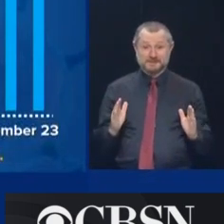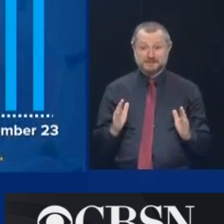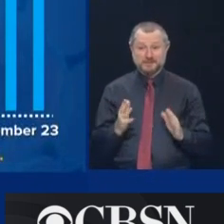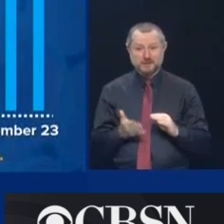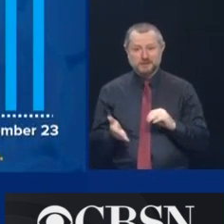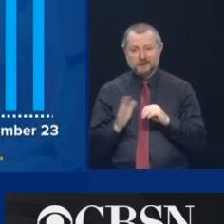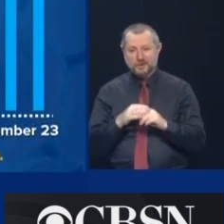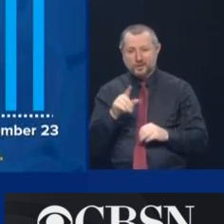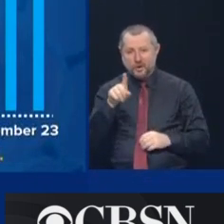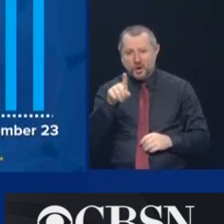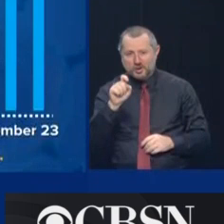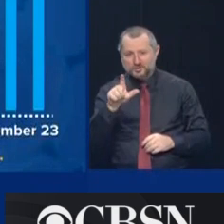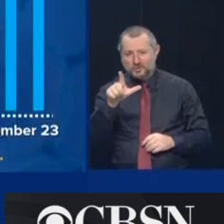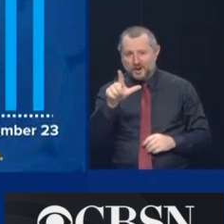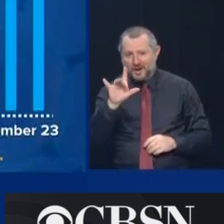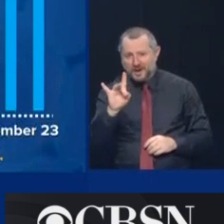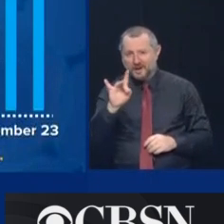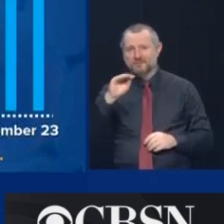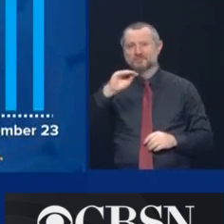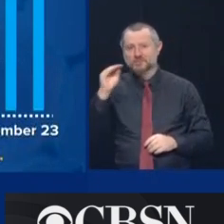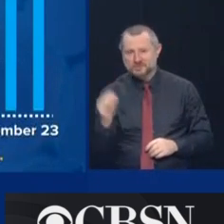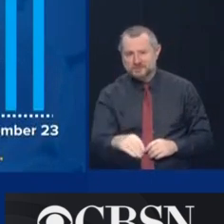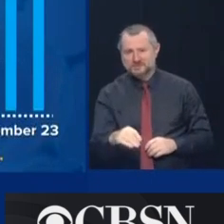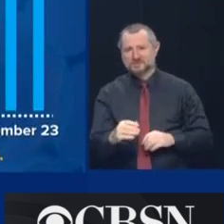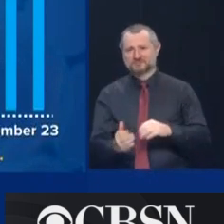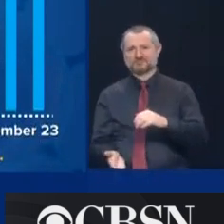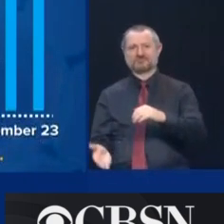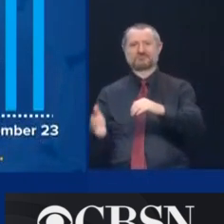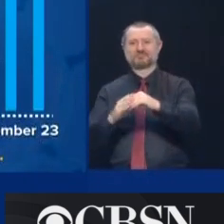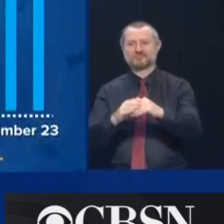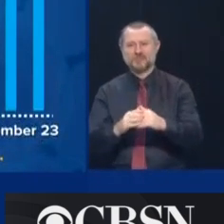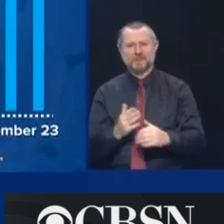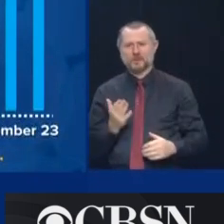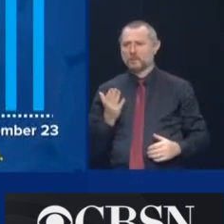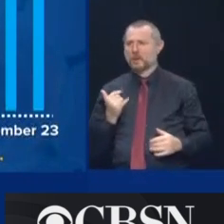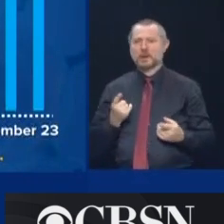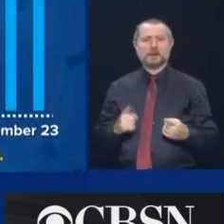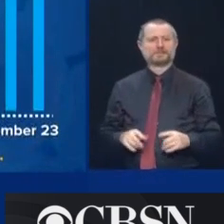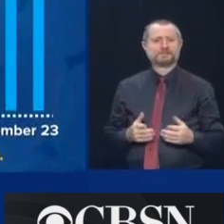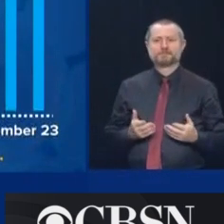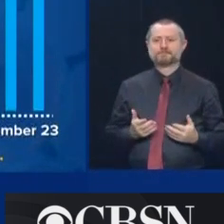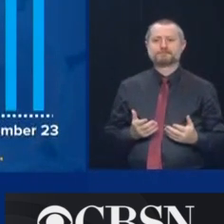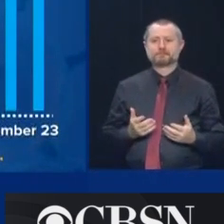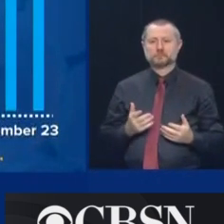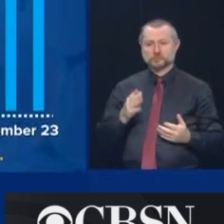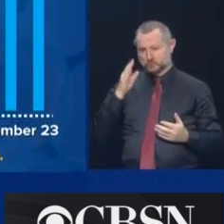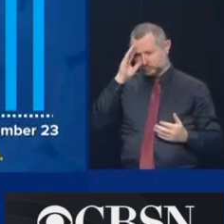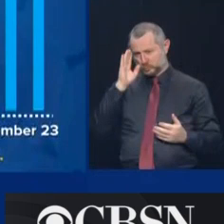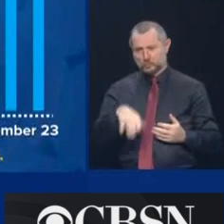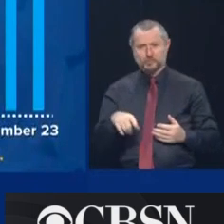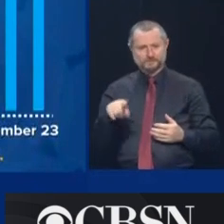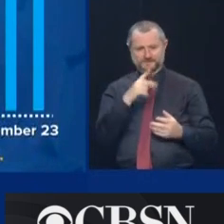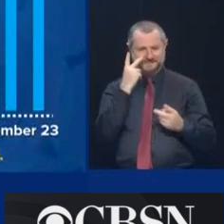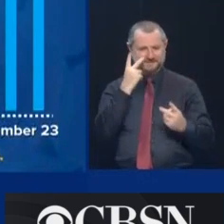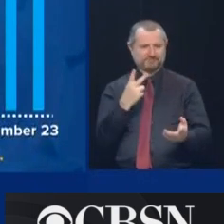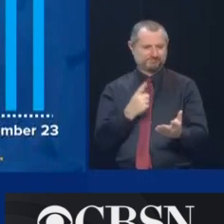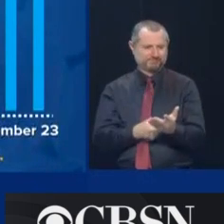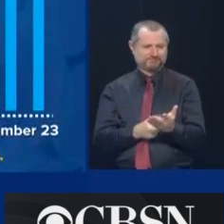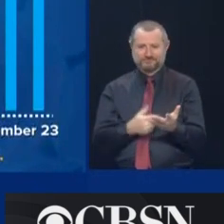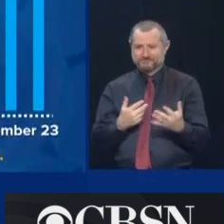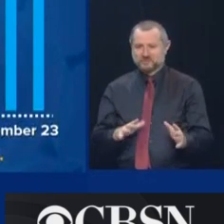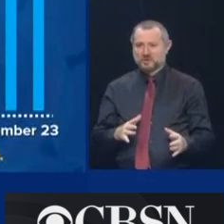128%. 3 weeks. Why? All the reasons they told us. Remember they said, beware